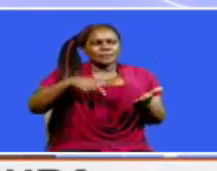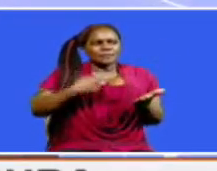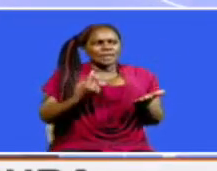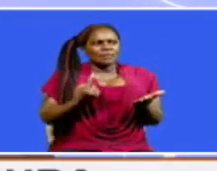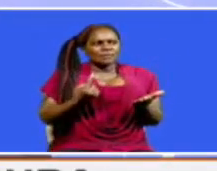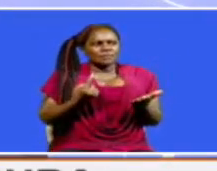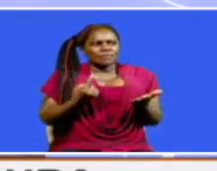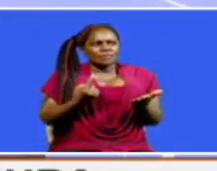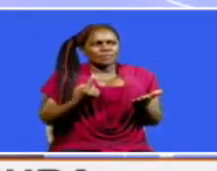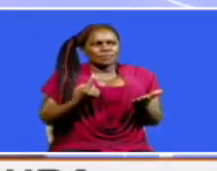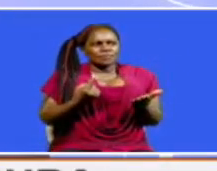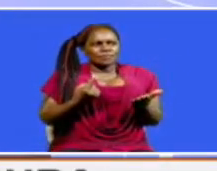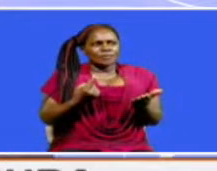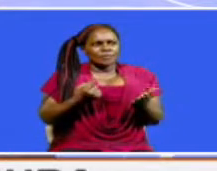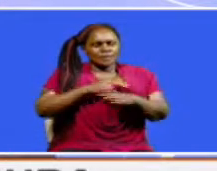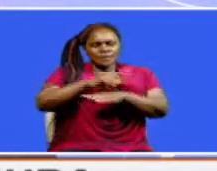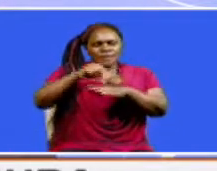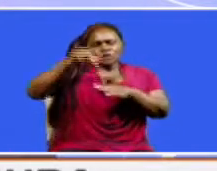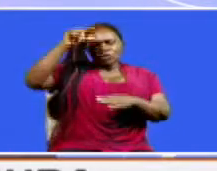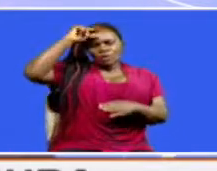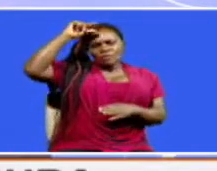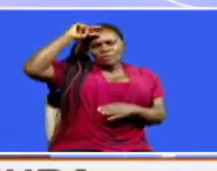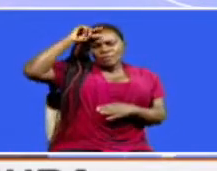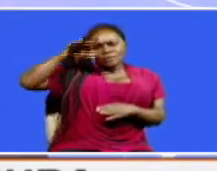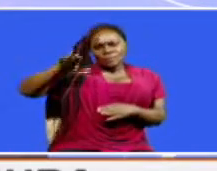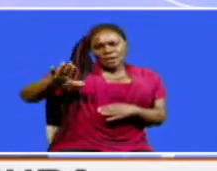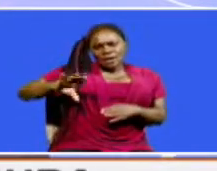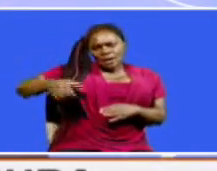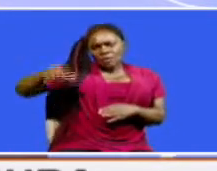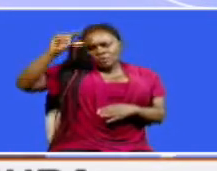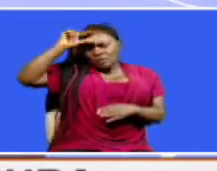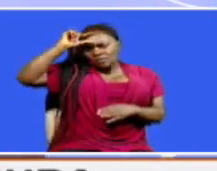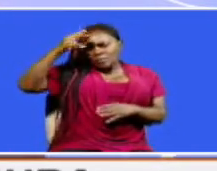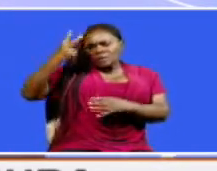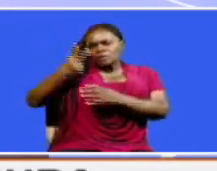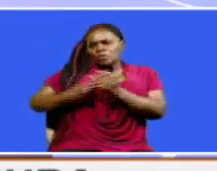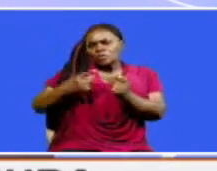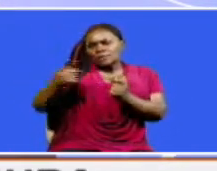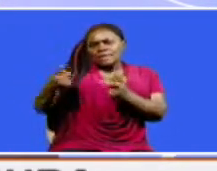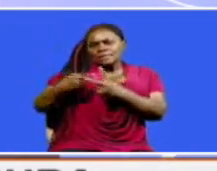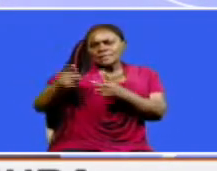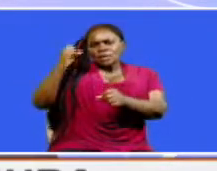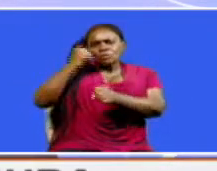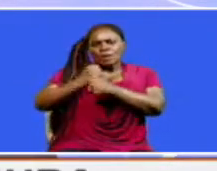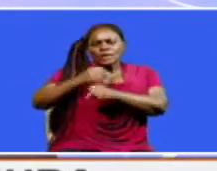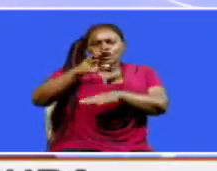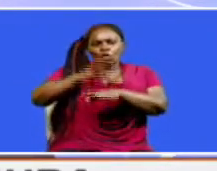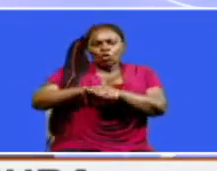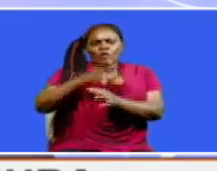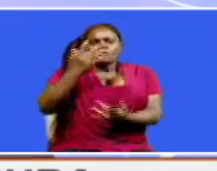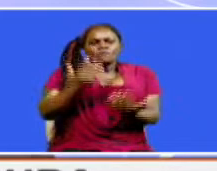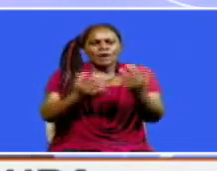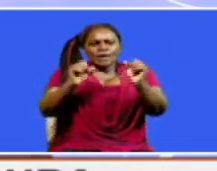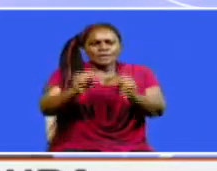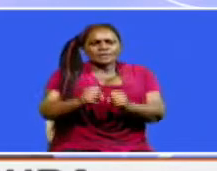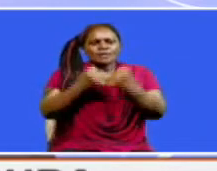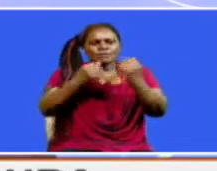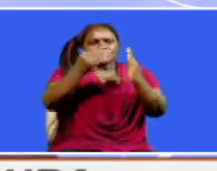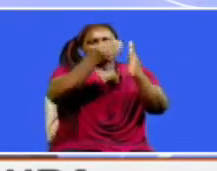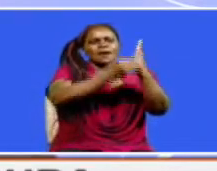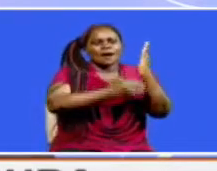calling upon the national government and the county government to start now working on the Fire Safety